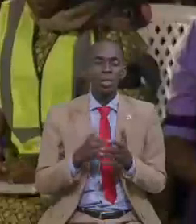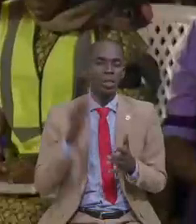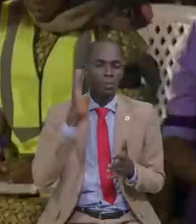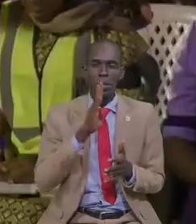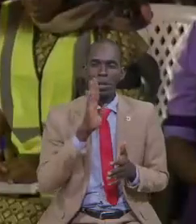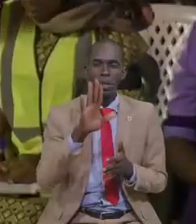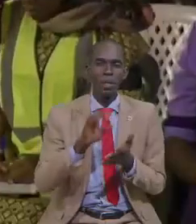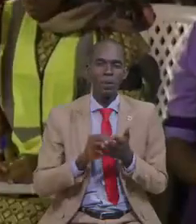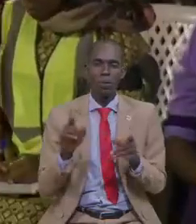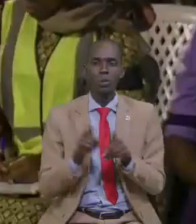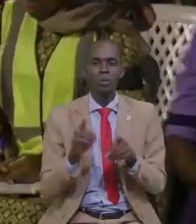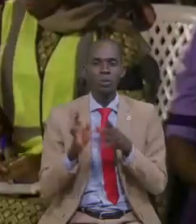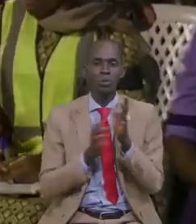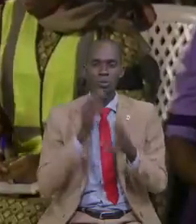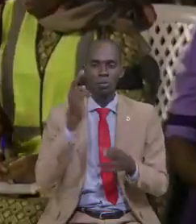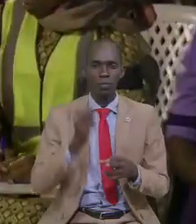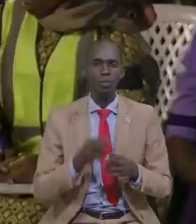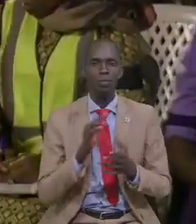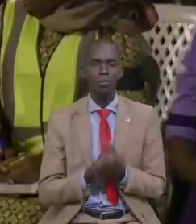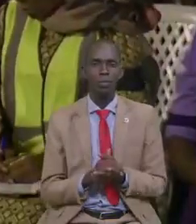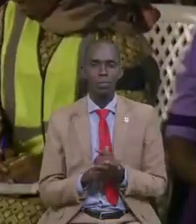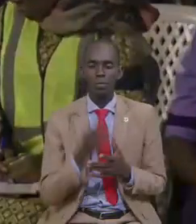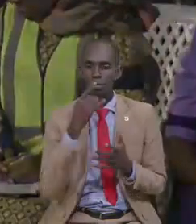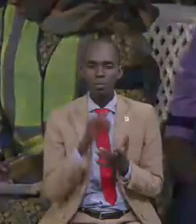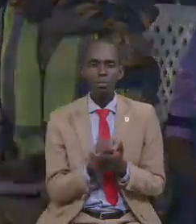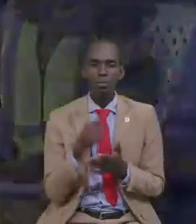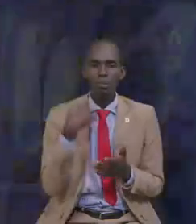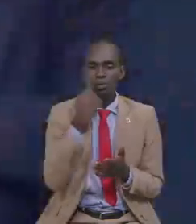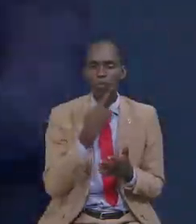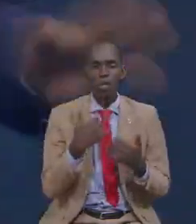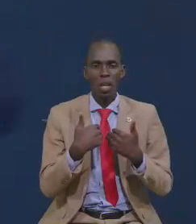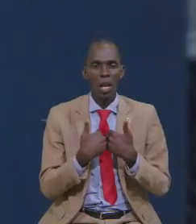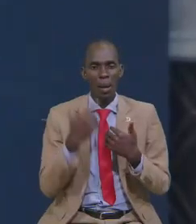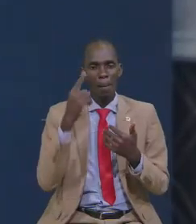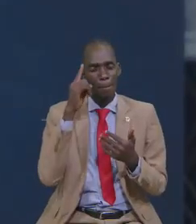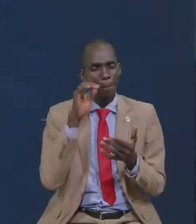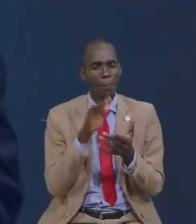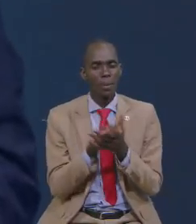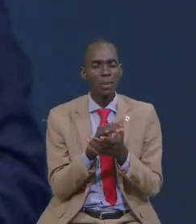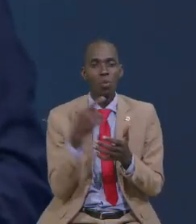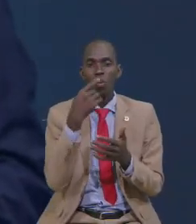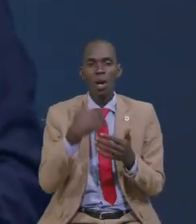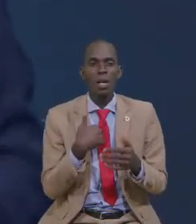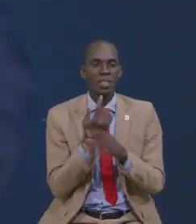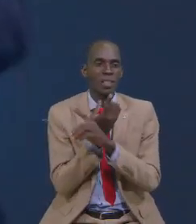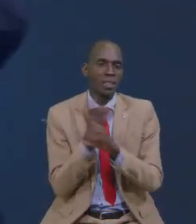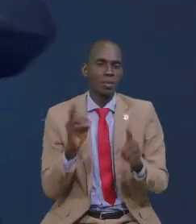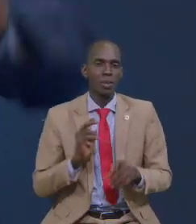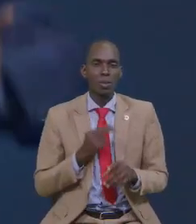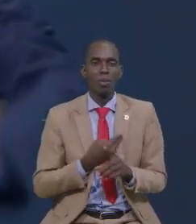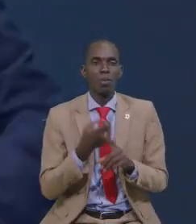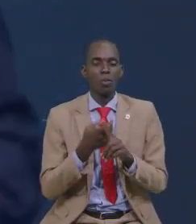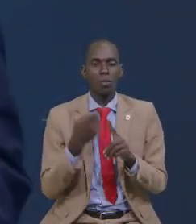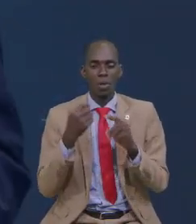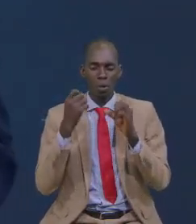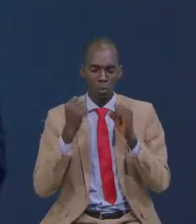name. It says, who has delivered us from the power of darkness. There are